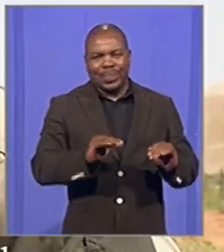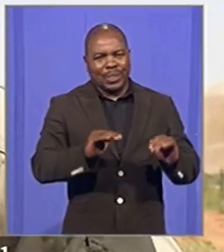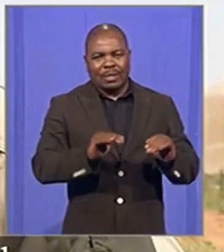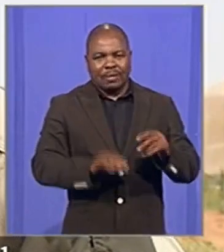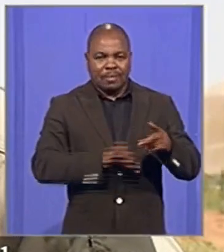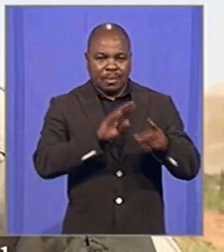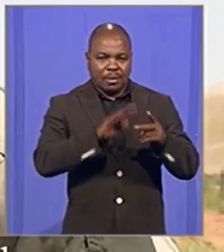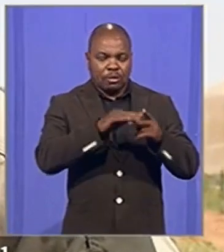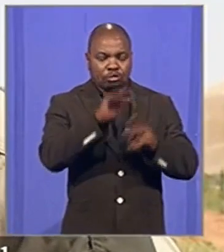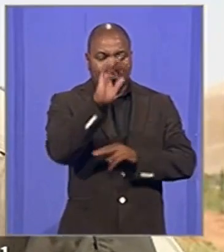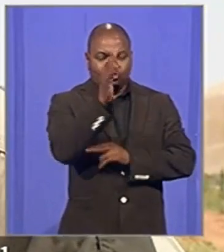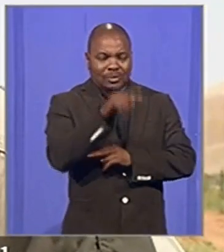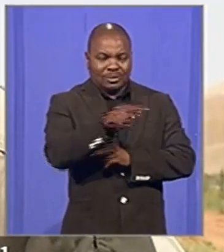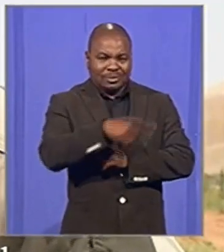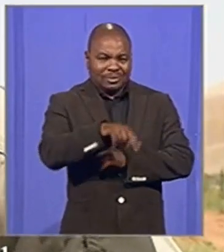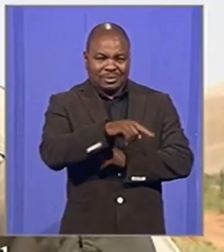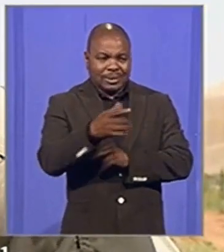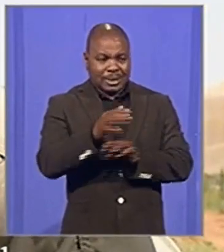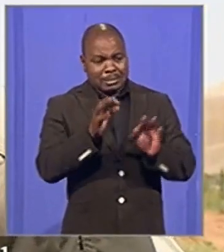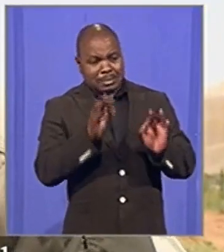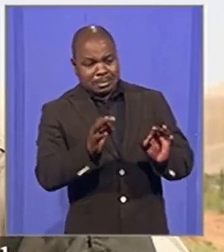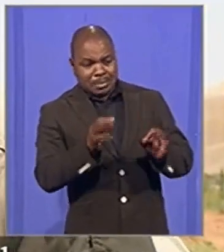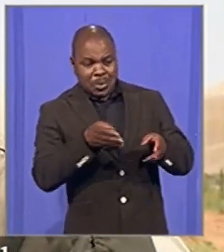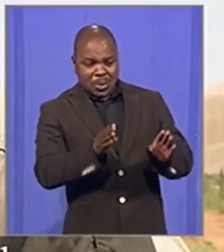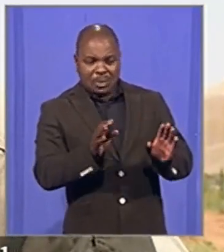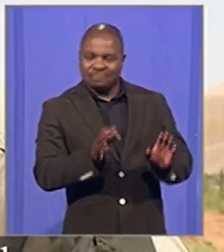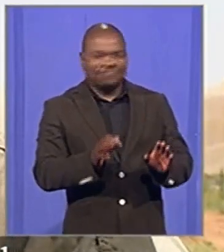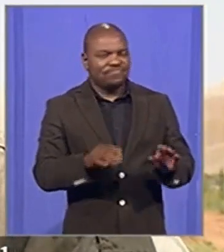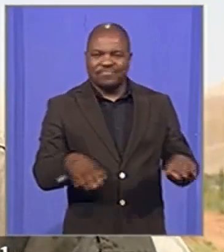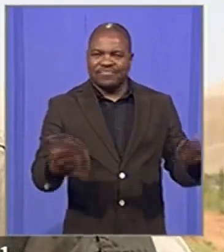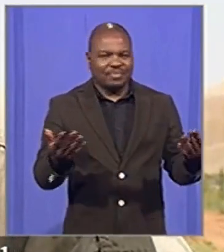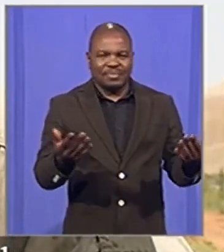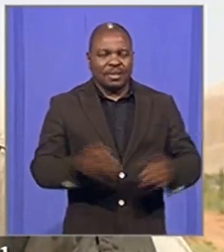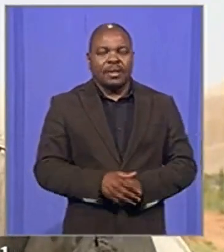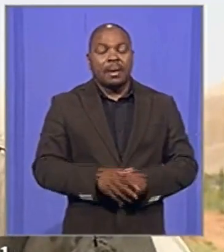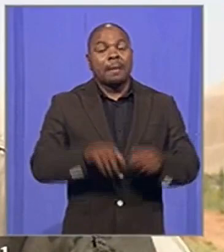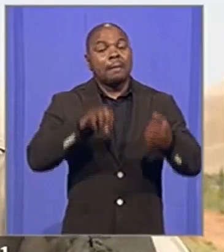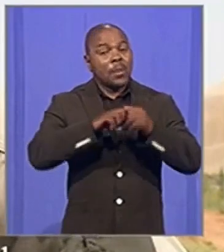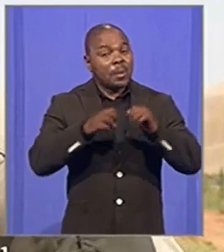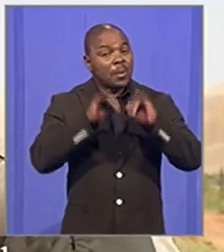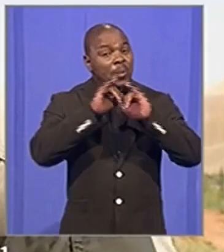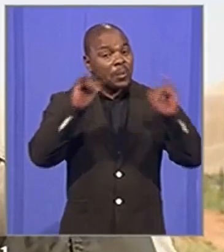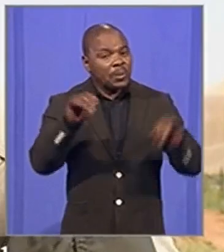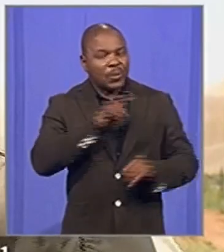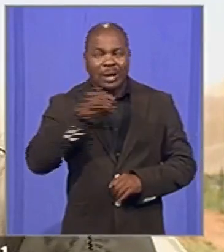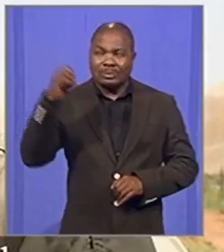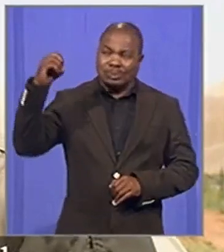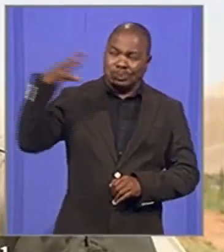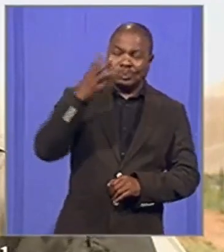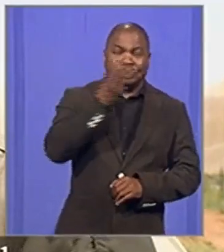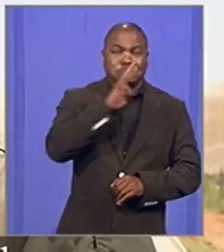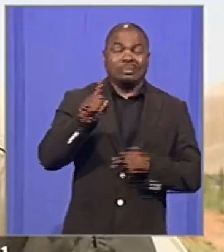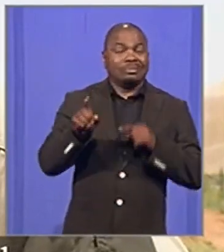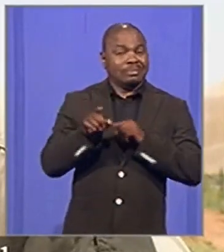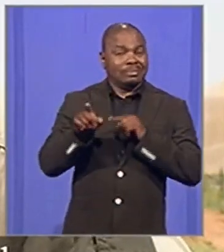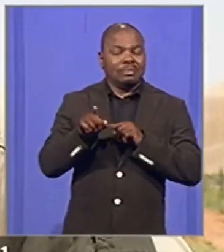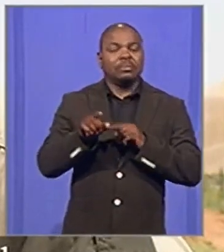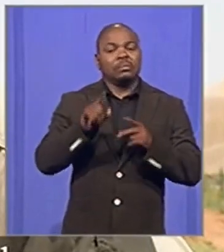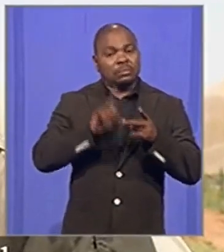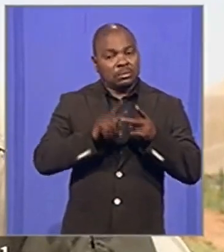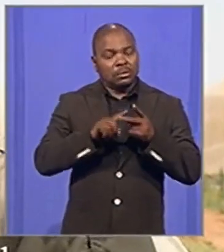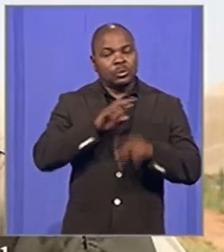affectile limitare ya rena a e bontshi e le ka mokgwa sonje be ka gona but lebaka le legologolo ke gore phišo ya gona e bile ntshi and e go tlhoka gore